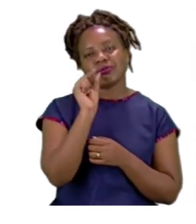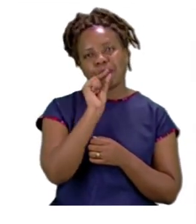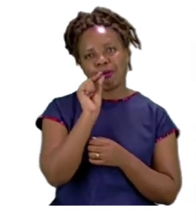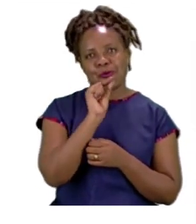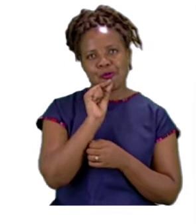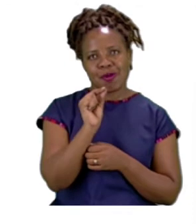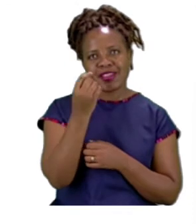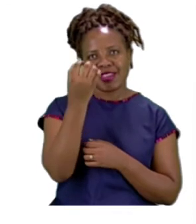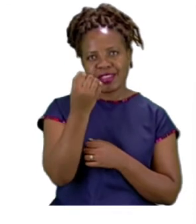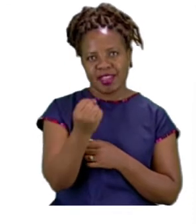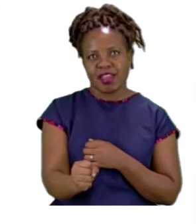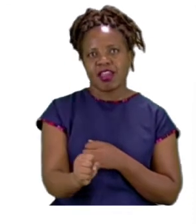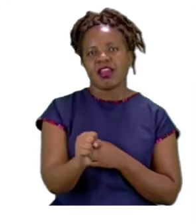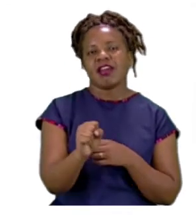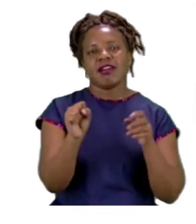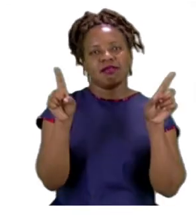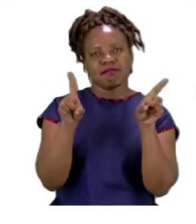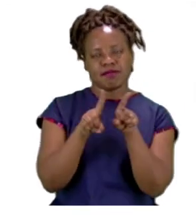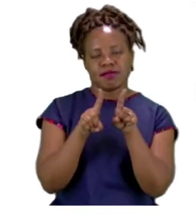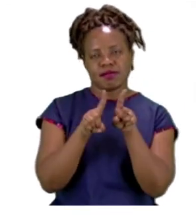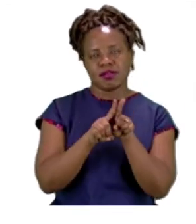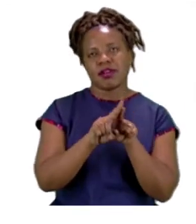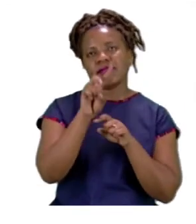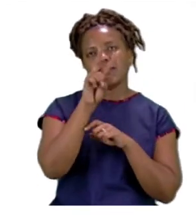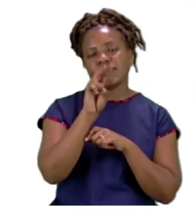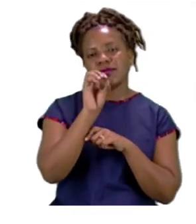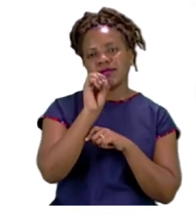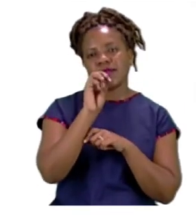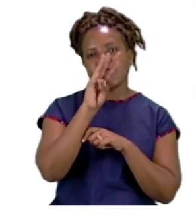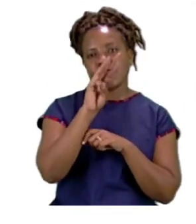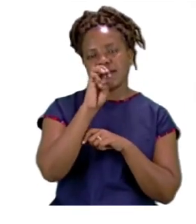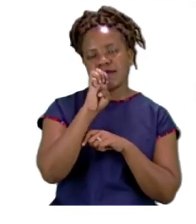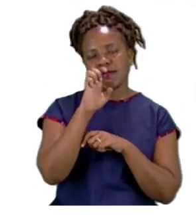Everyone, let's say A. A.